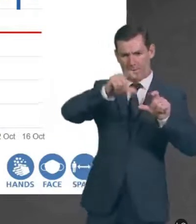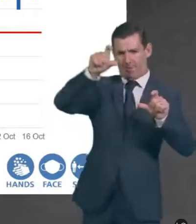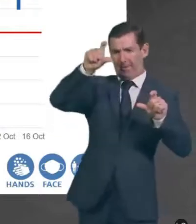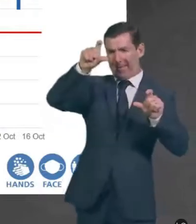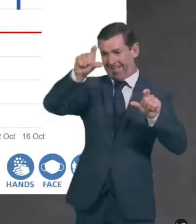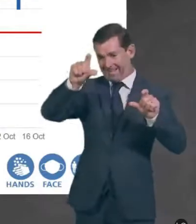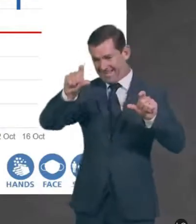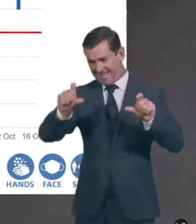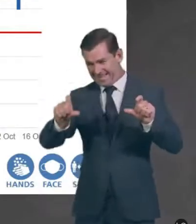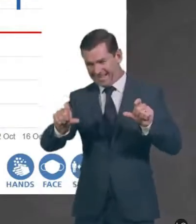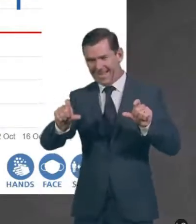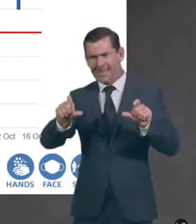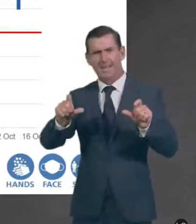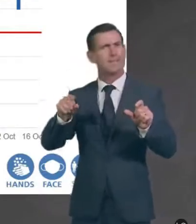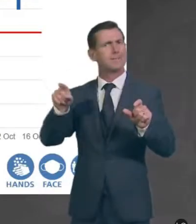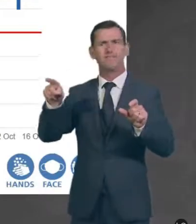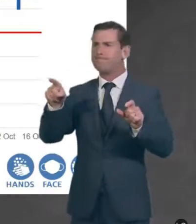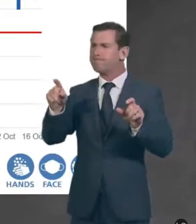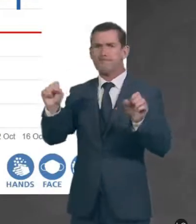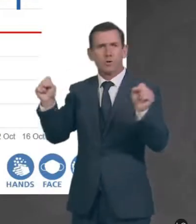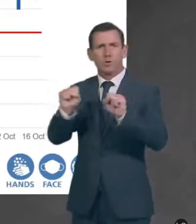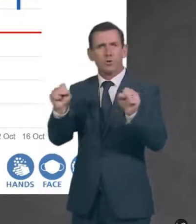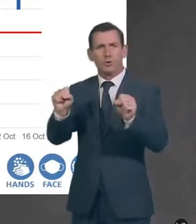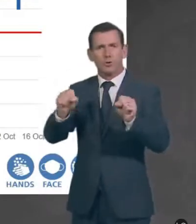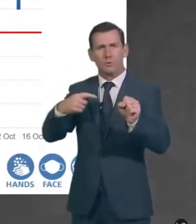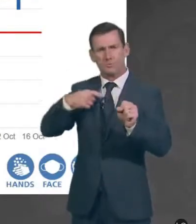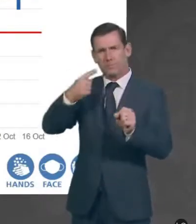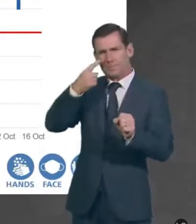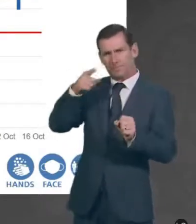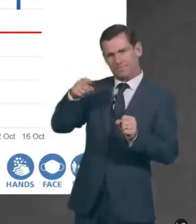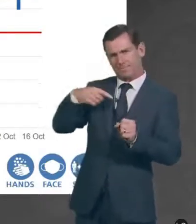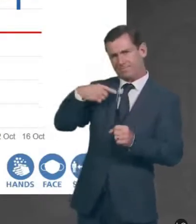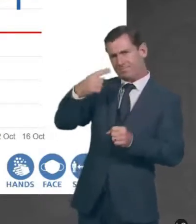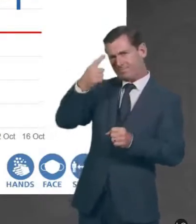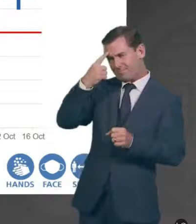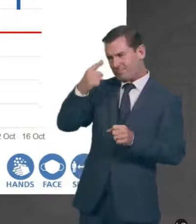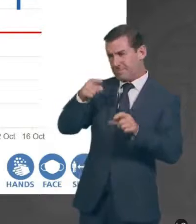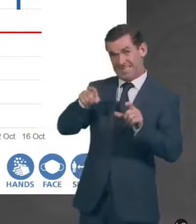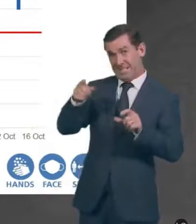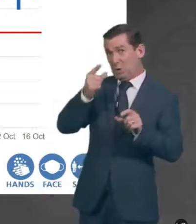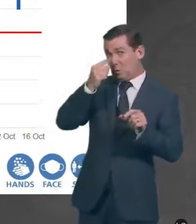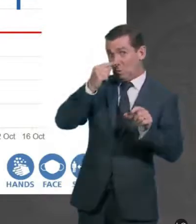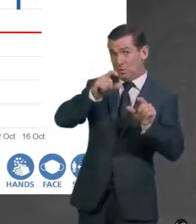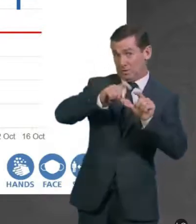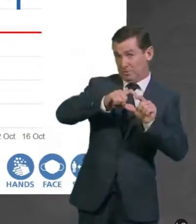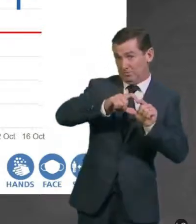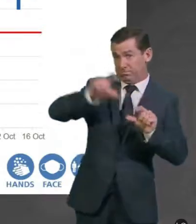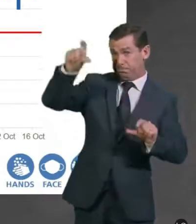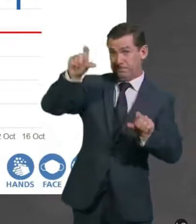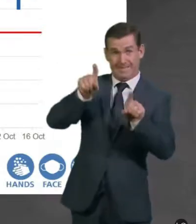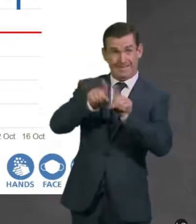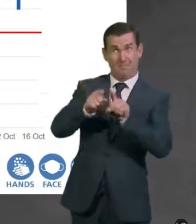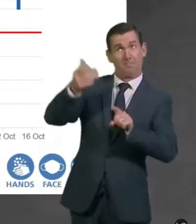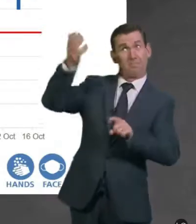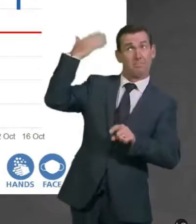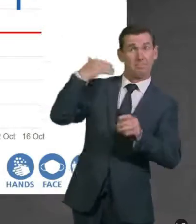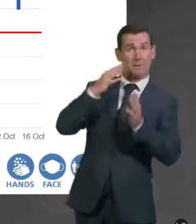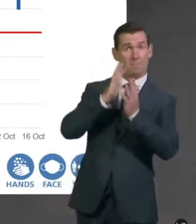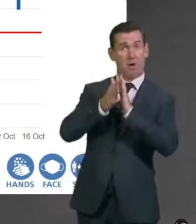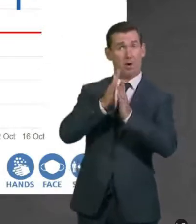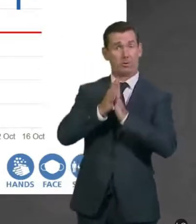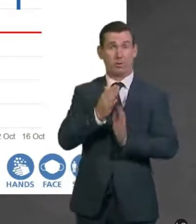epidemic of this disease, which would be at around 3. So it's gone up, The epidemic is growing, probably between 4